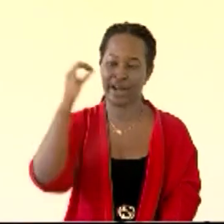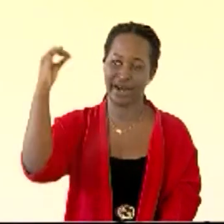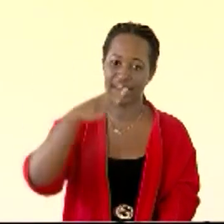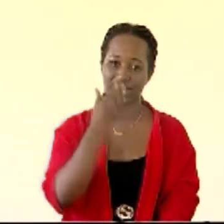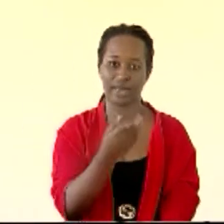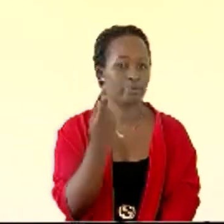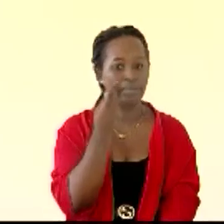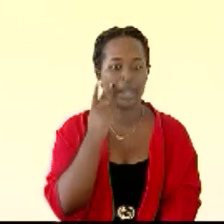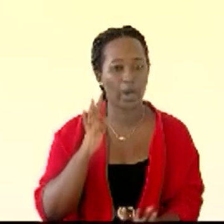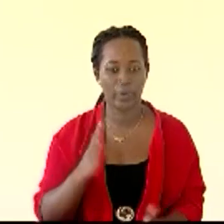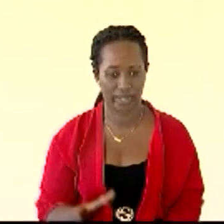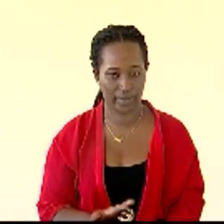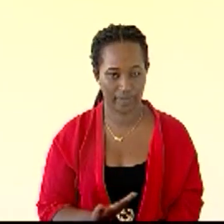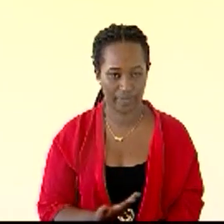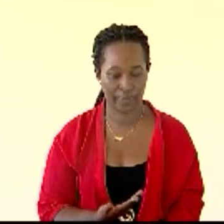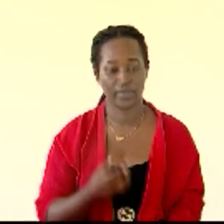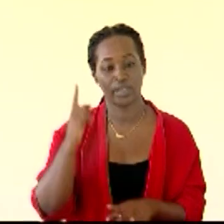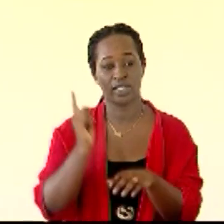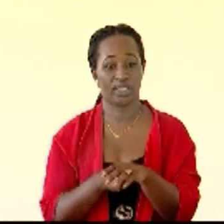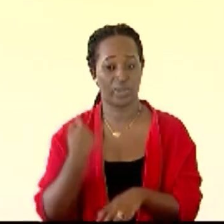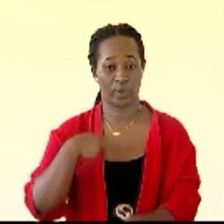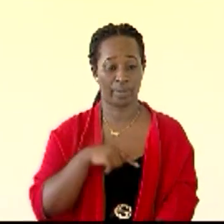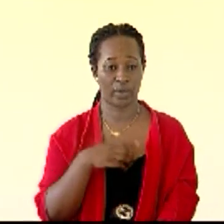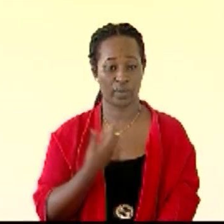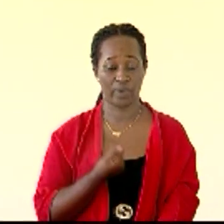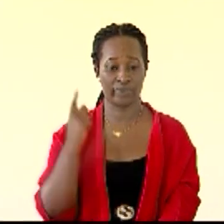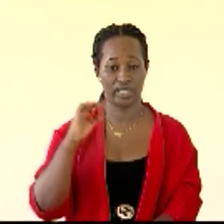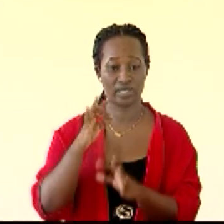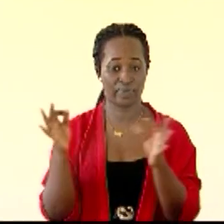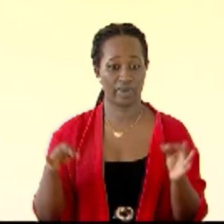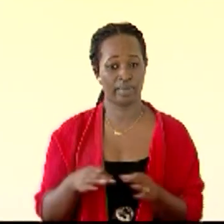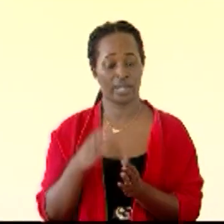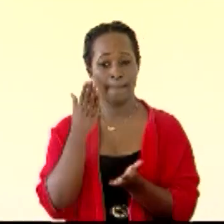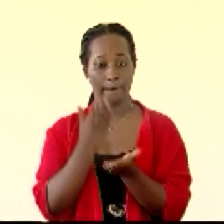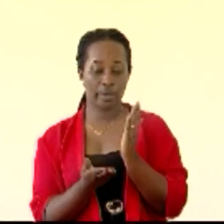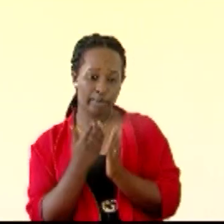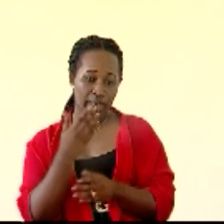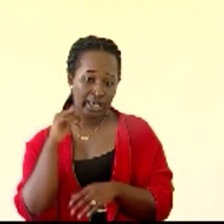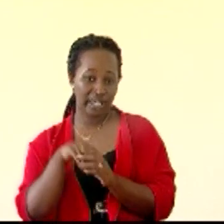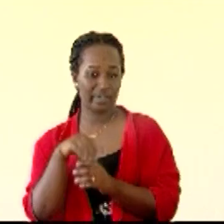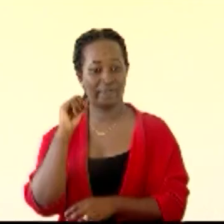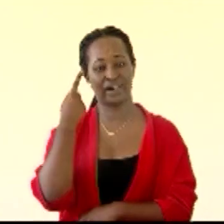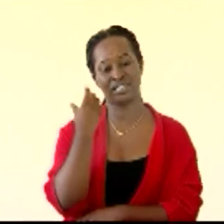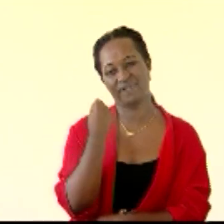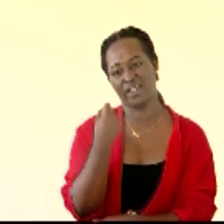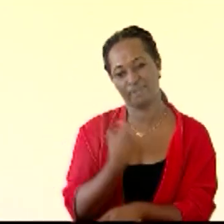What about this? At the time when we have these formed, maybe within the first 5 minutes when light strikes the